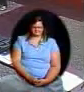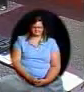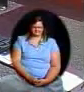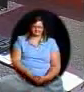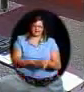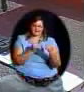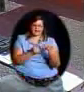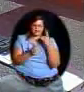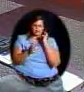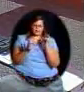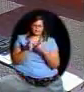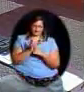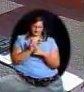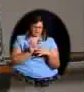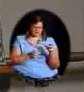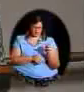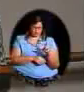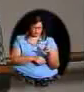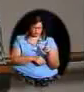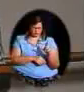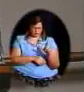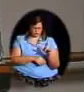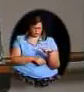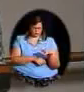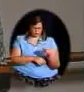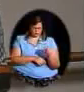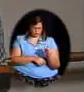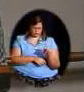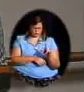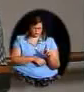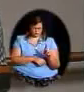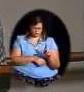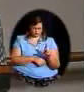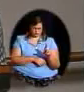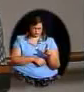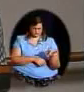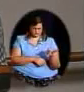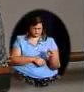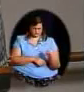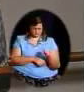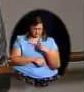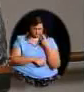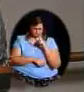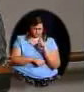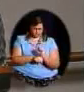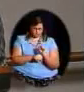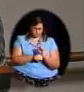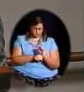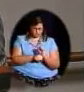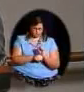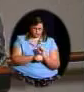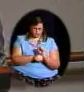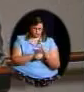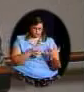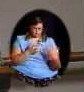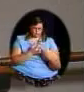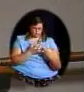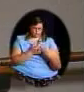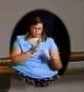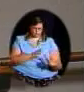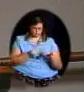And now we'll recognize Corey Norris, Aaron Dugan, Cindy Gailmore, and Lloyd Letcher for the Workforce Partnership Award.